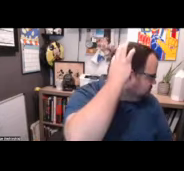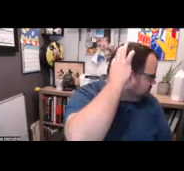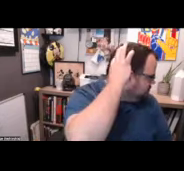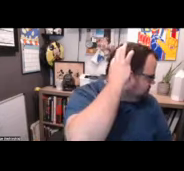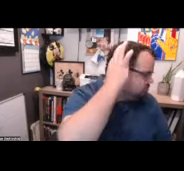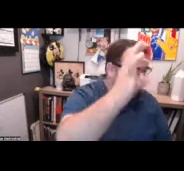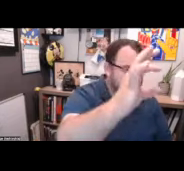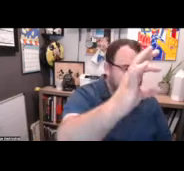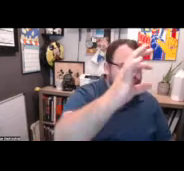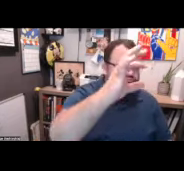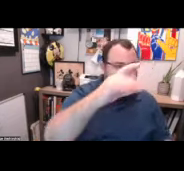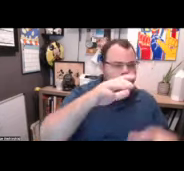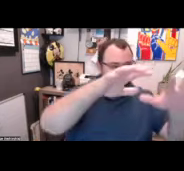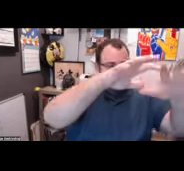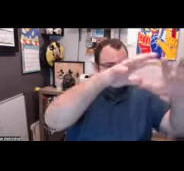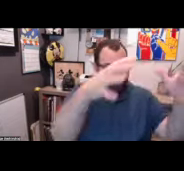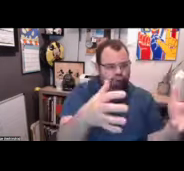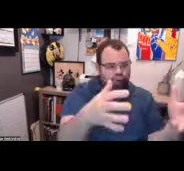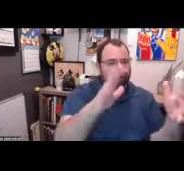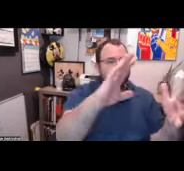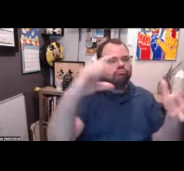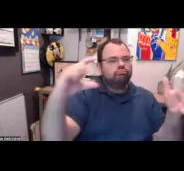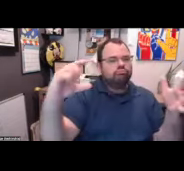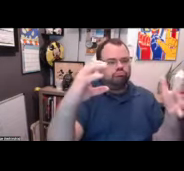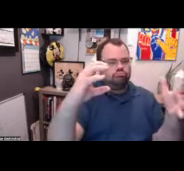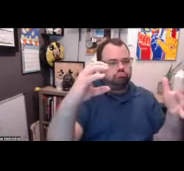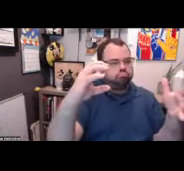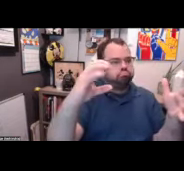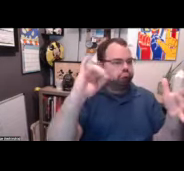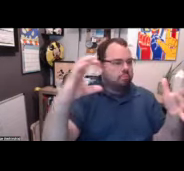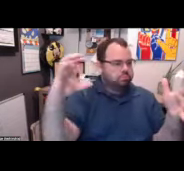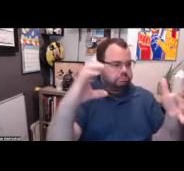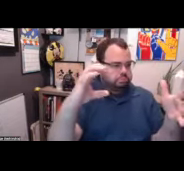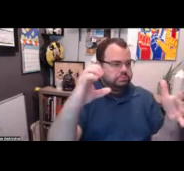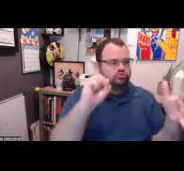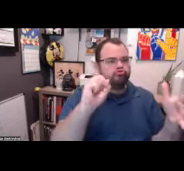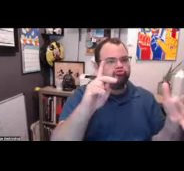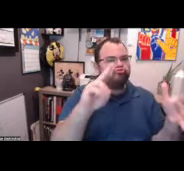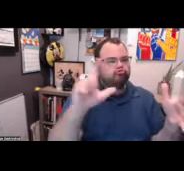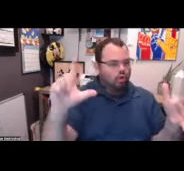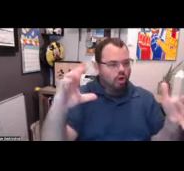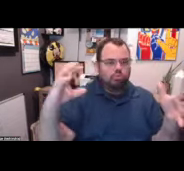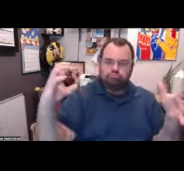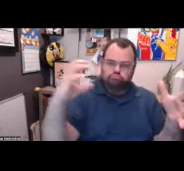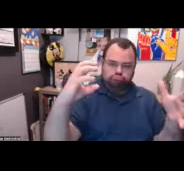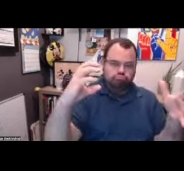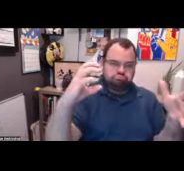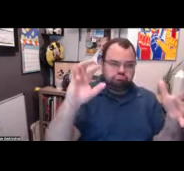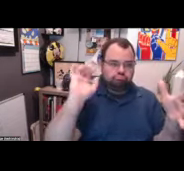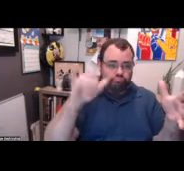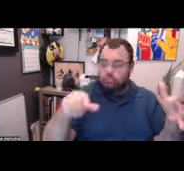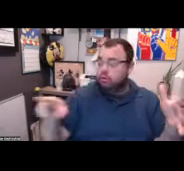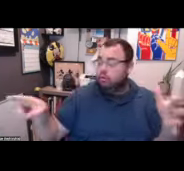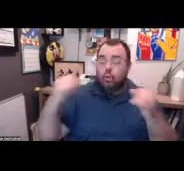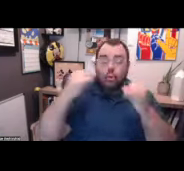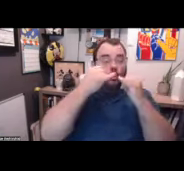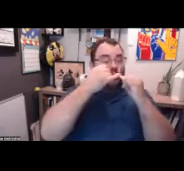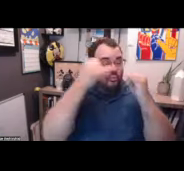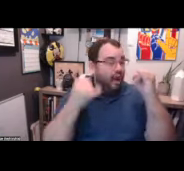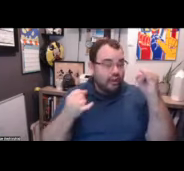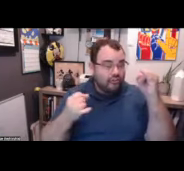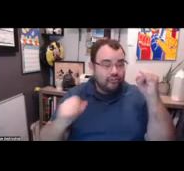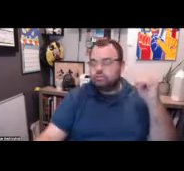So they put it here. It's that amount of the surgery that they cut and they insert it.